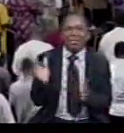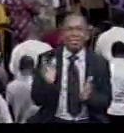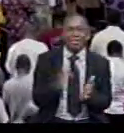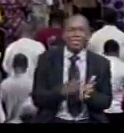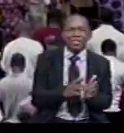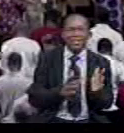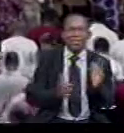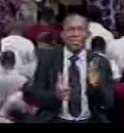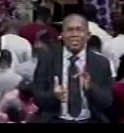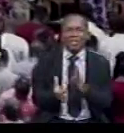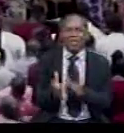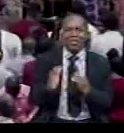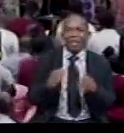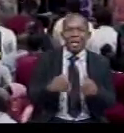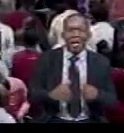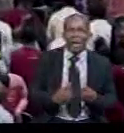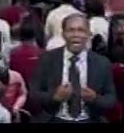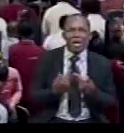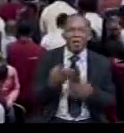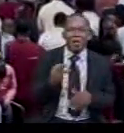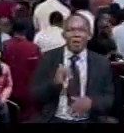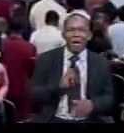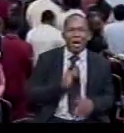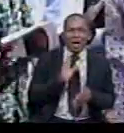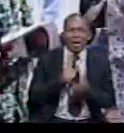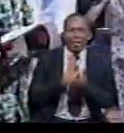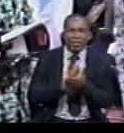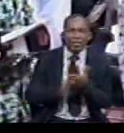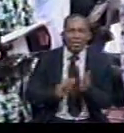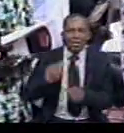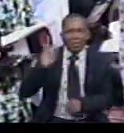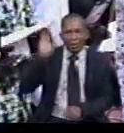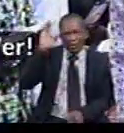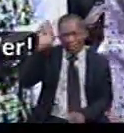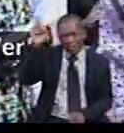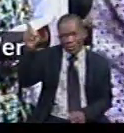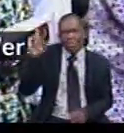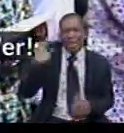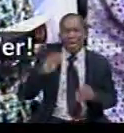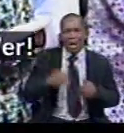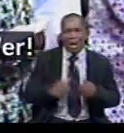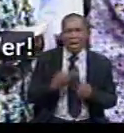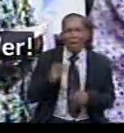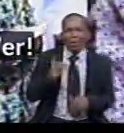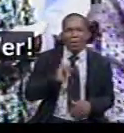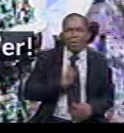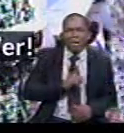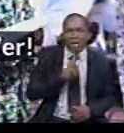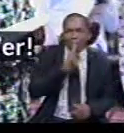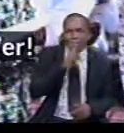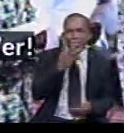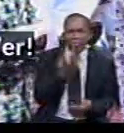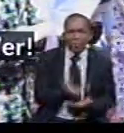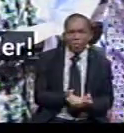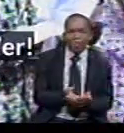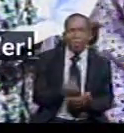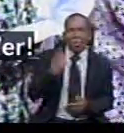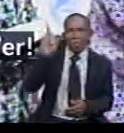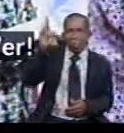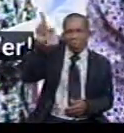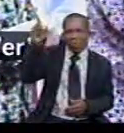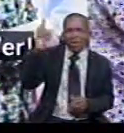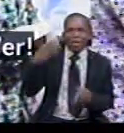Jesus, Jesus, how I trust Thee, how I